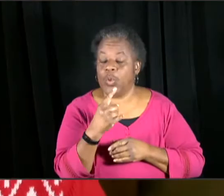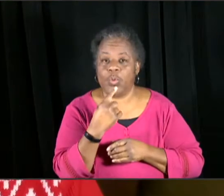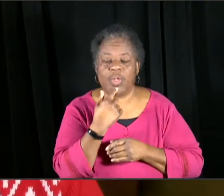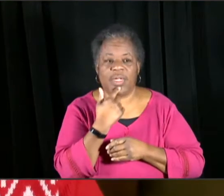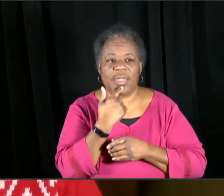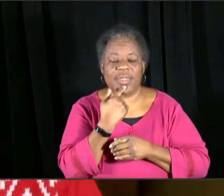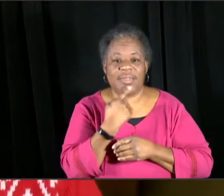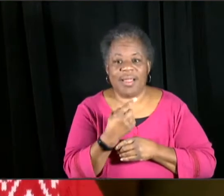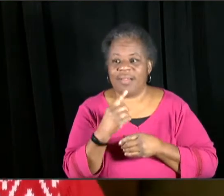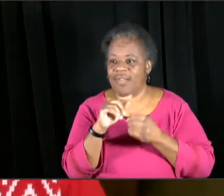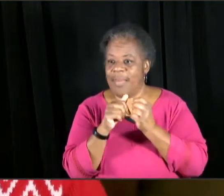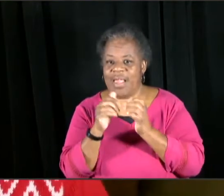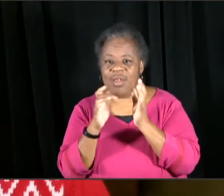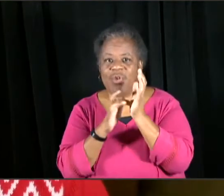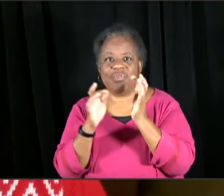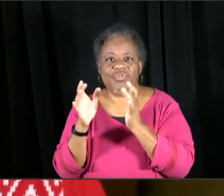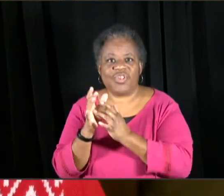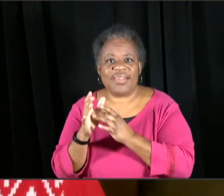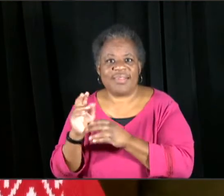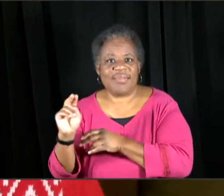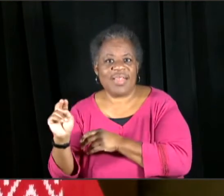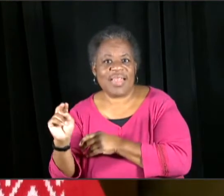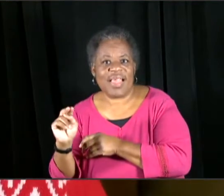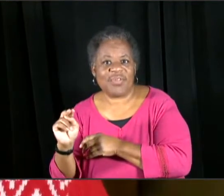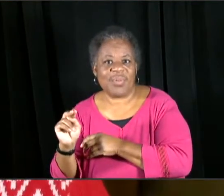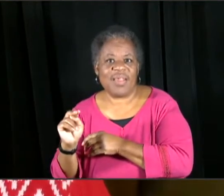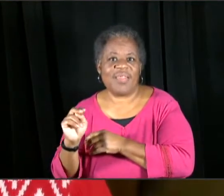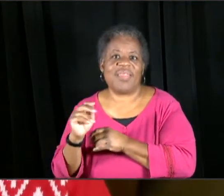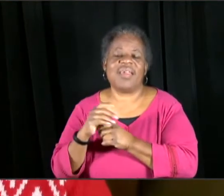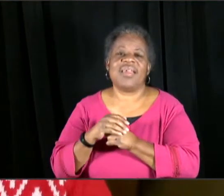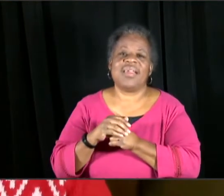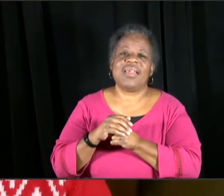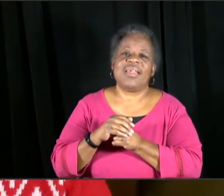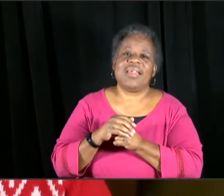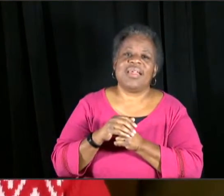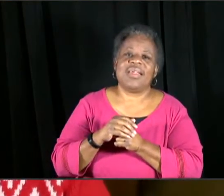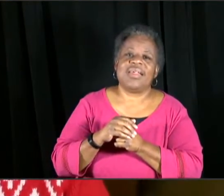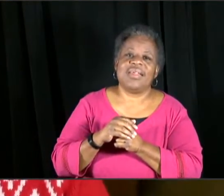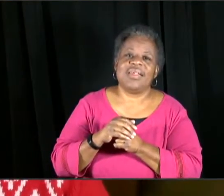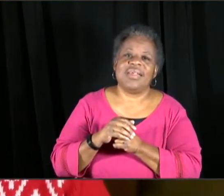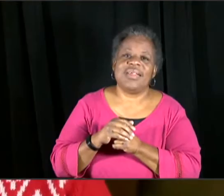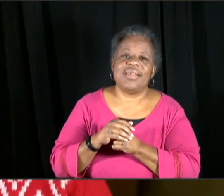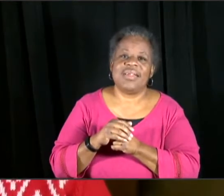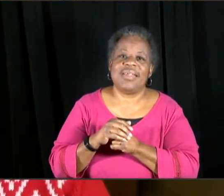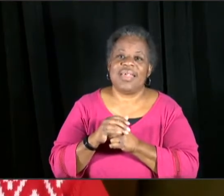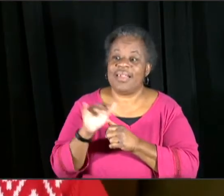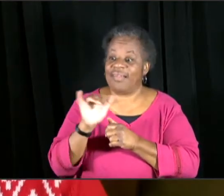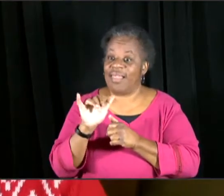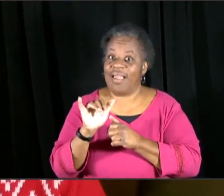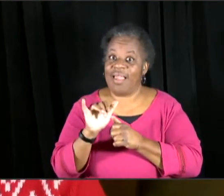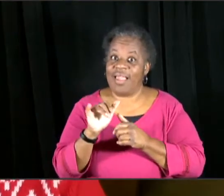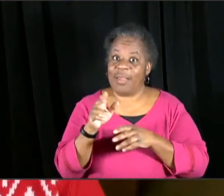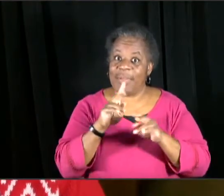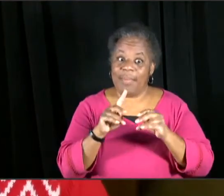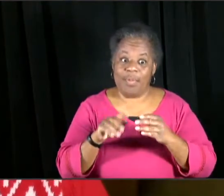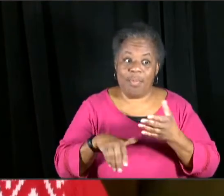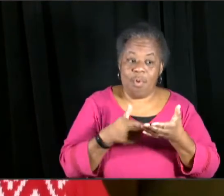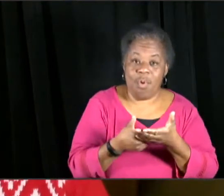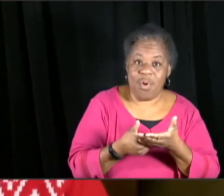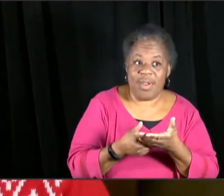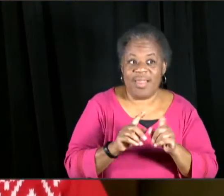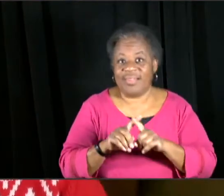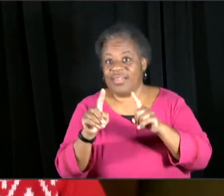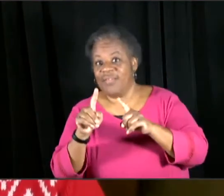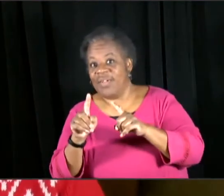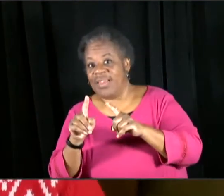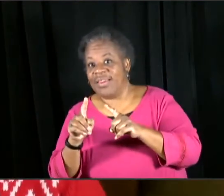about Jesus of Nazareth, who is both like and unlike every person who's been born into this world. He came